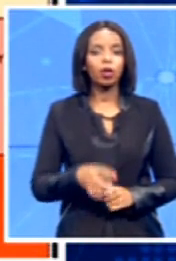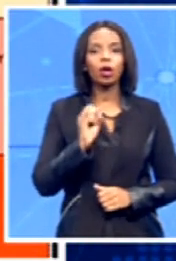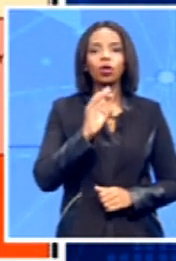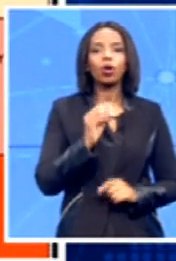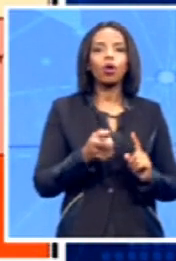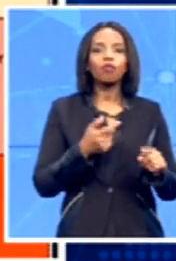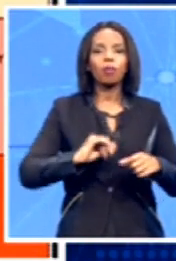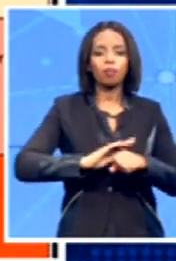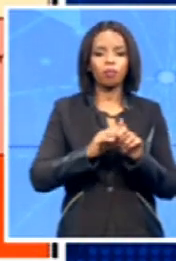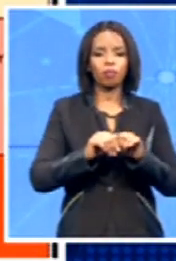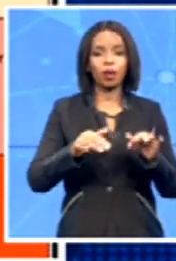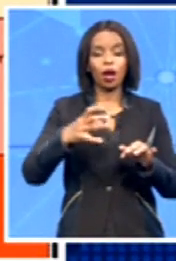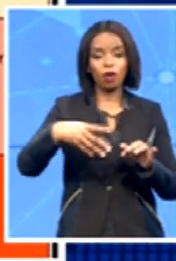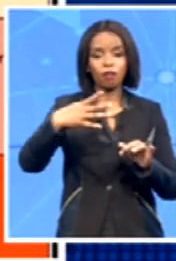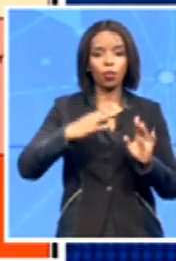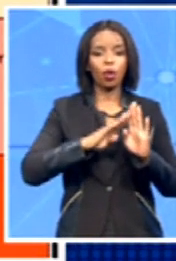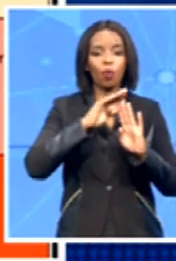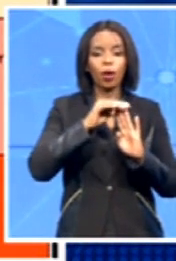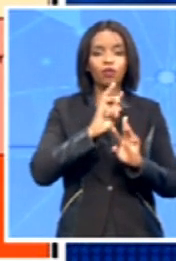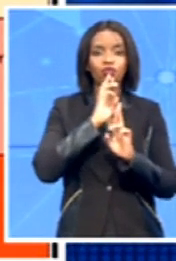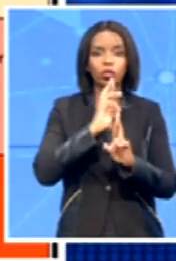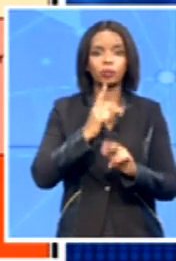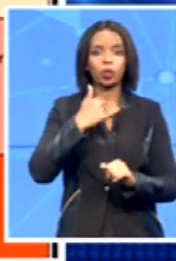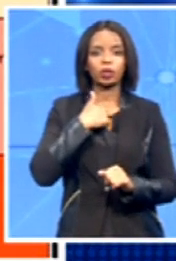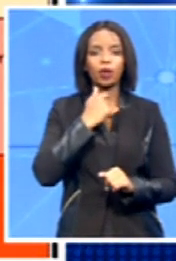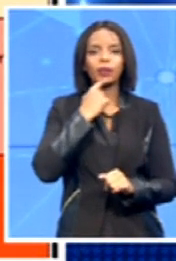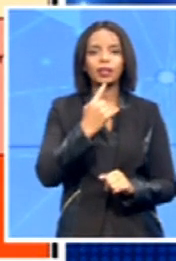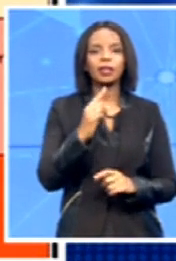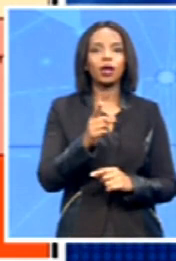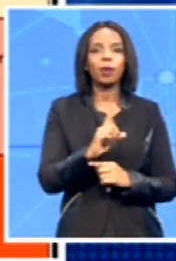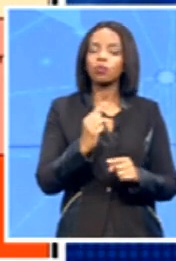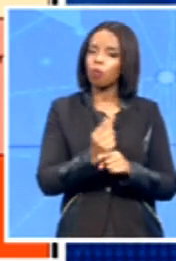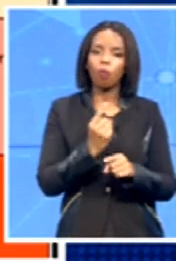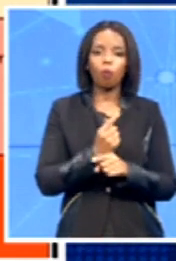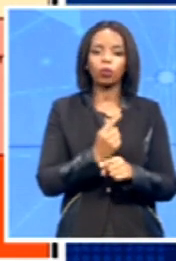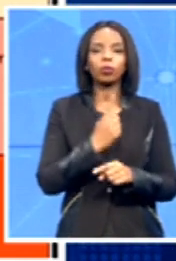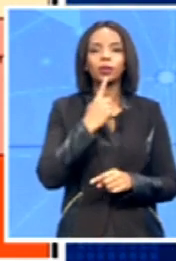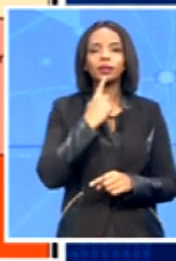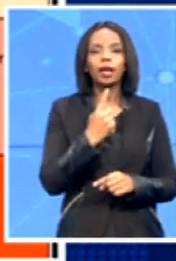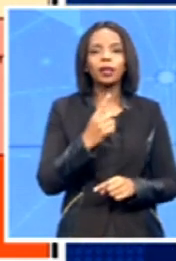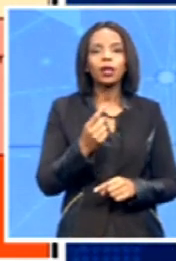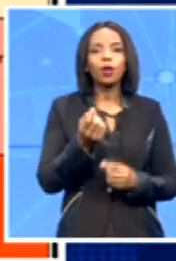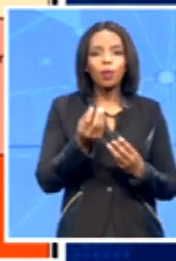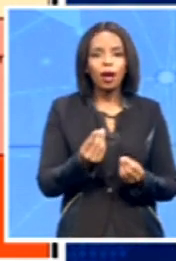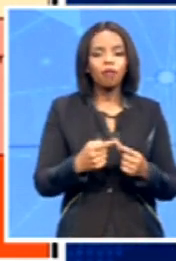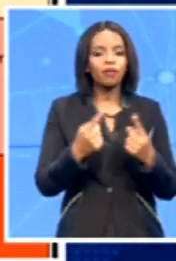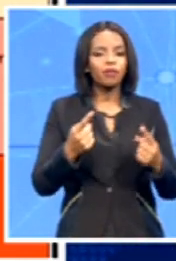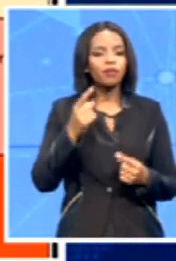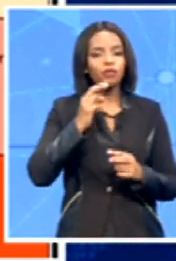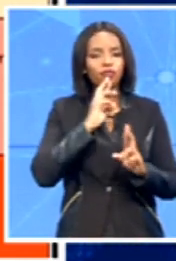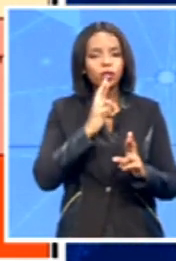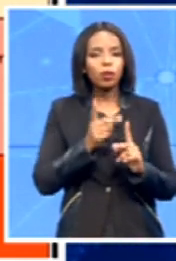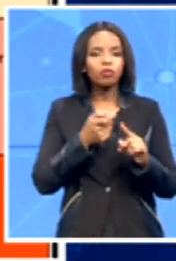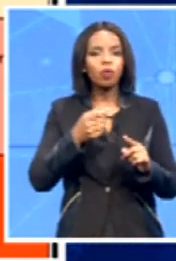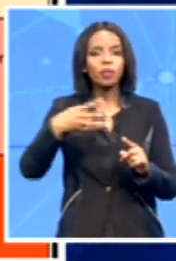say we've always said this, that we wanted to have a triggered response to the fourth wave. And our first trigger was really the most sensitive